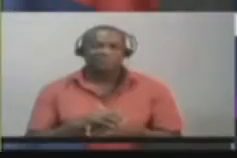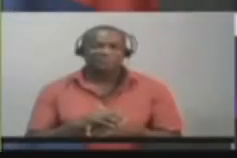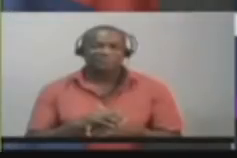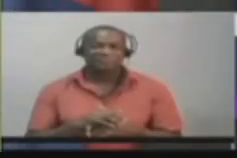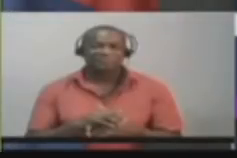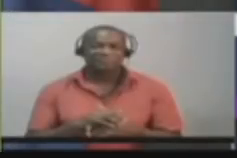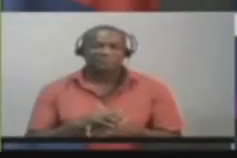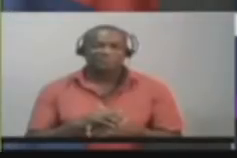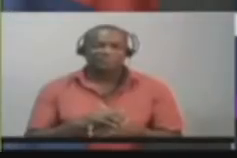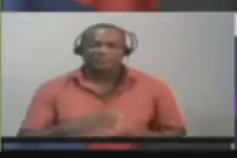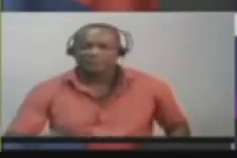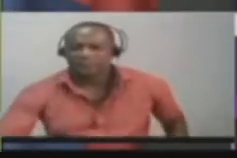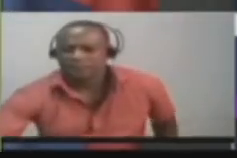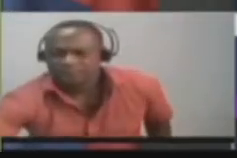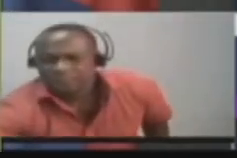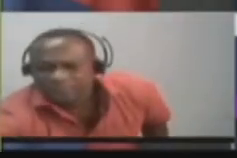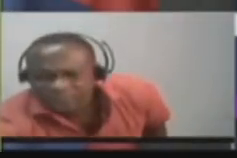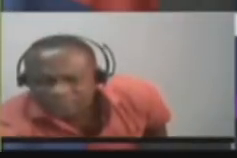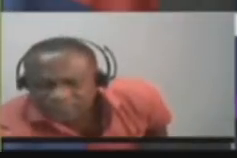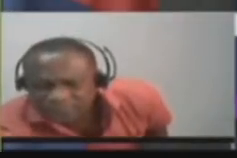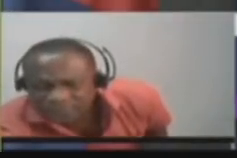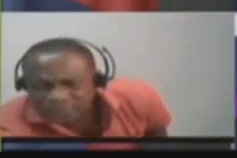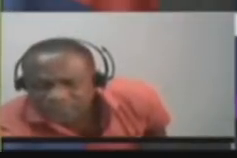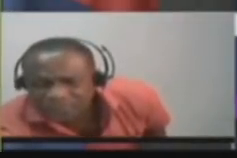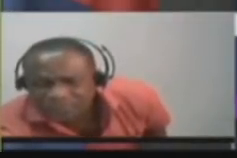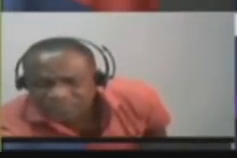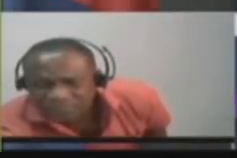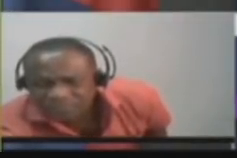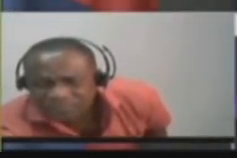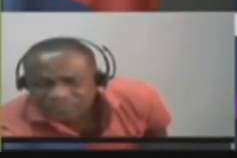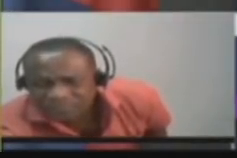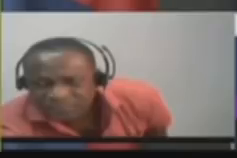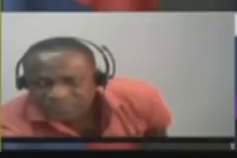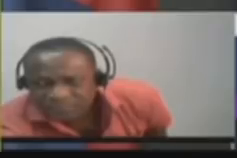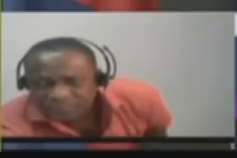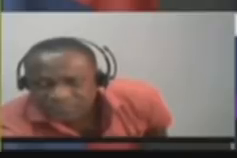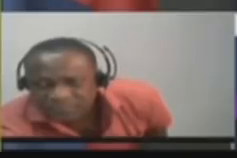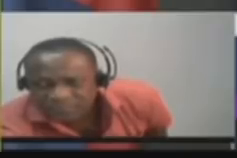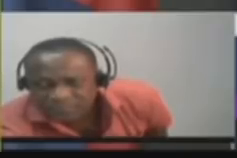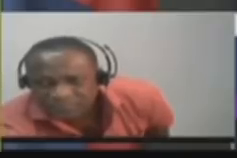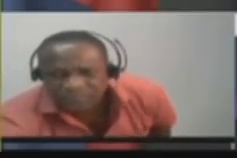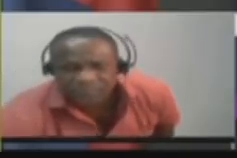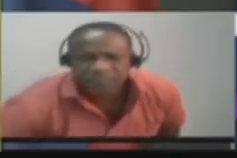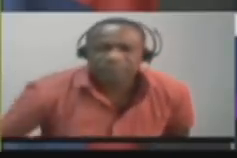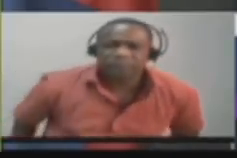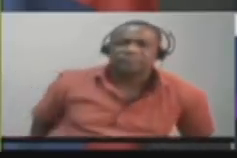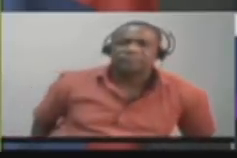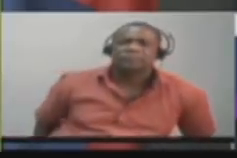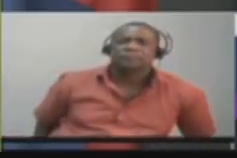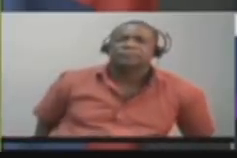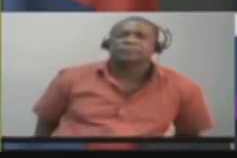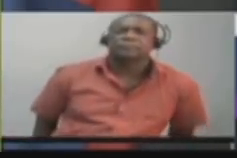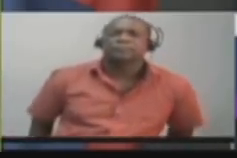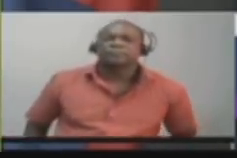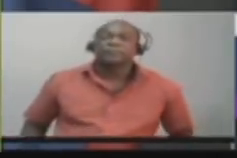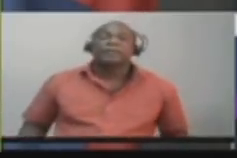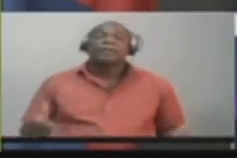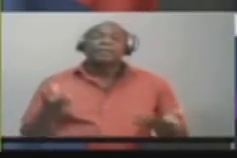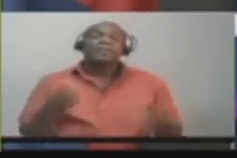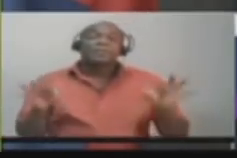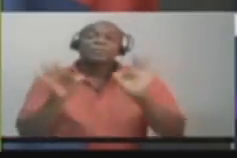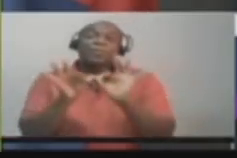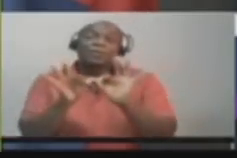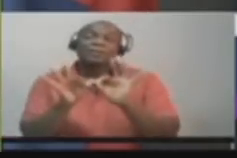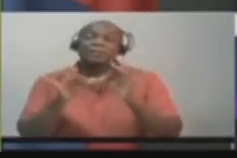we will all be happy that you're getting your favorite meal, but you're doing so safely. And of course, ensure